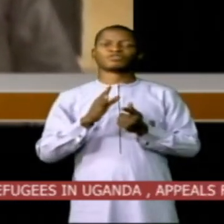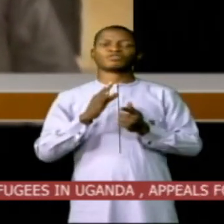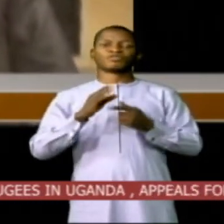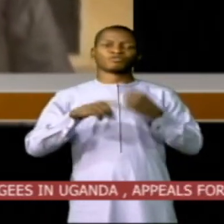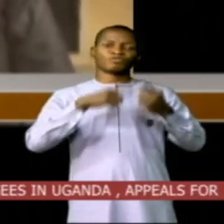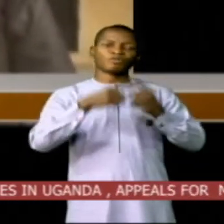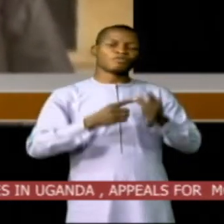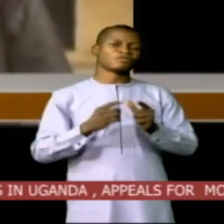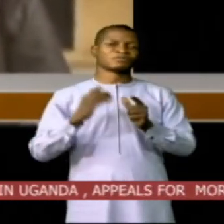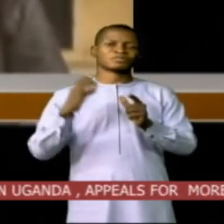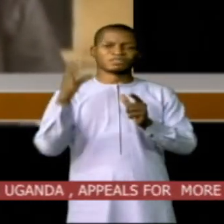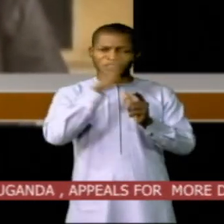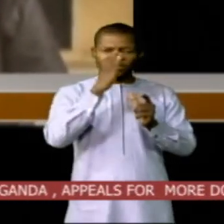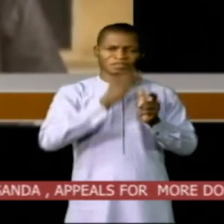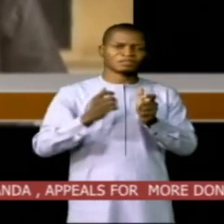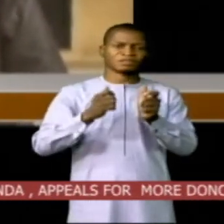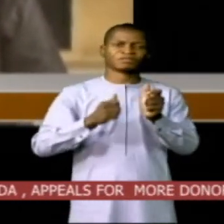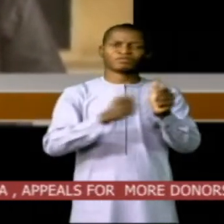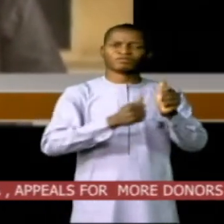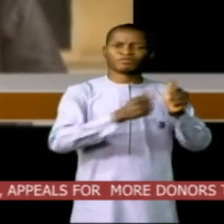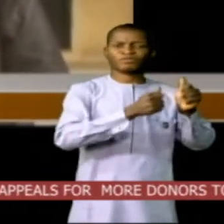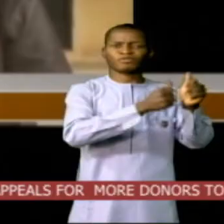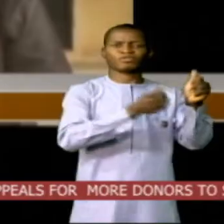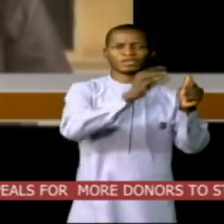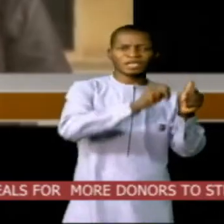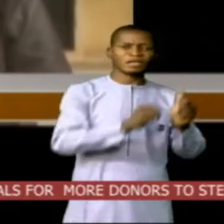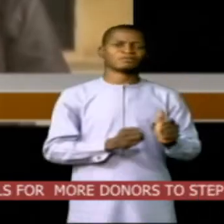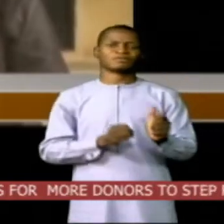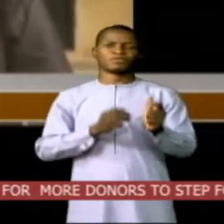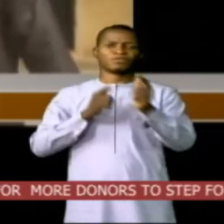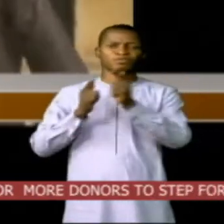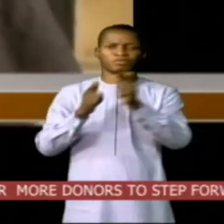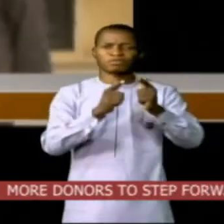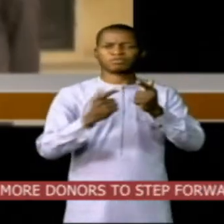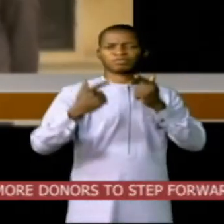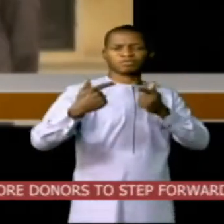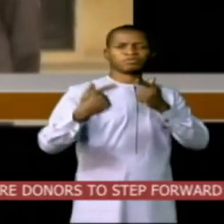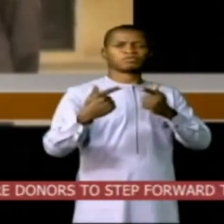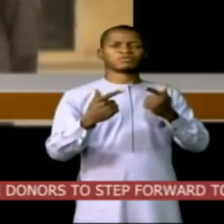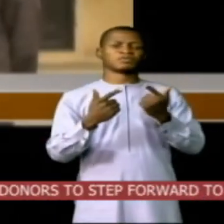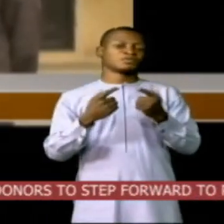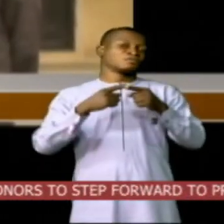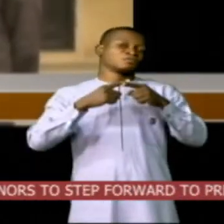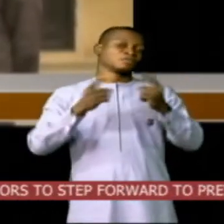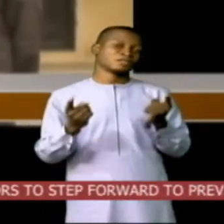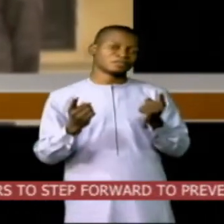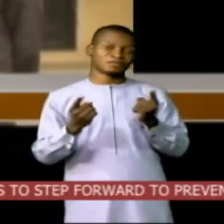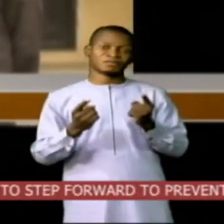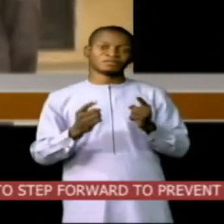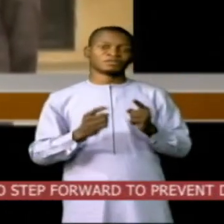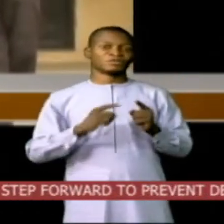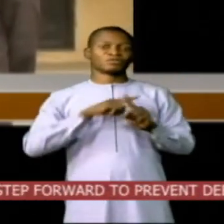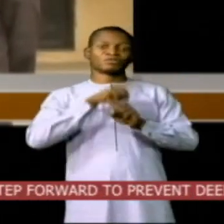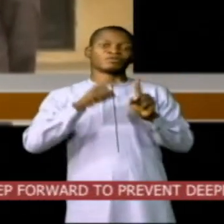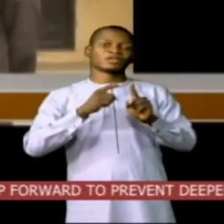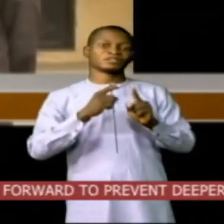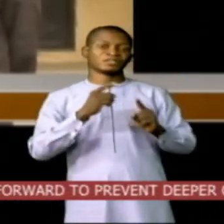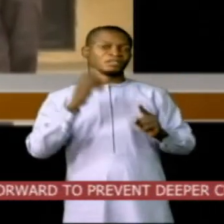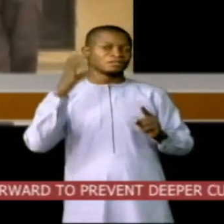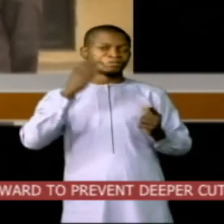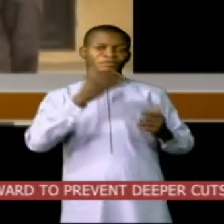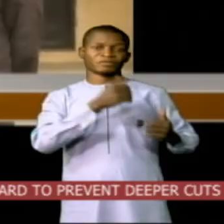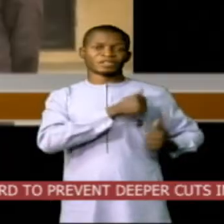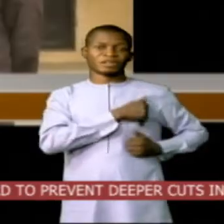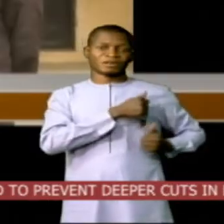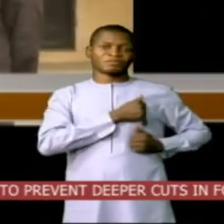them, get close to them, they exchanged fire, and eventually when the vehicle of the army met them,